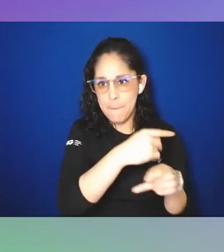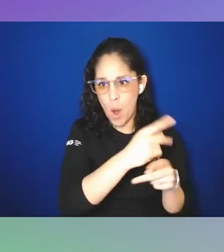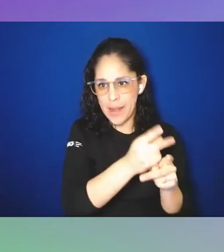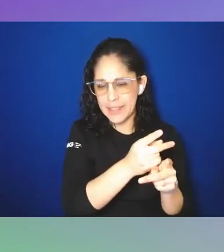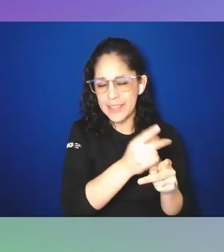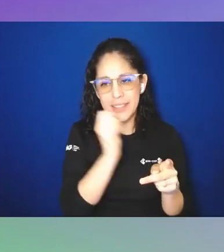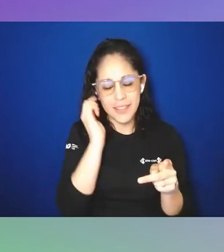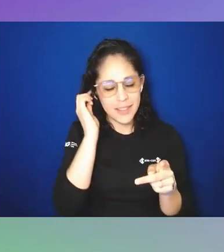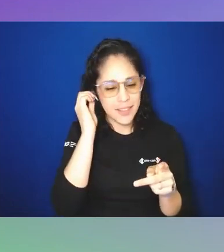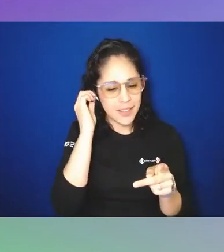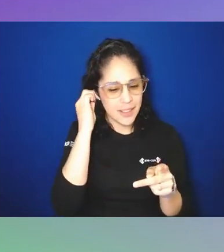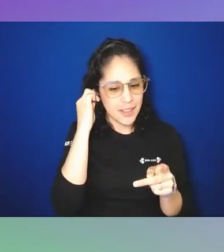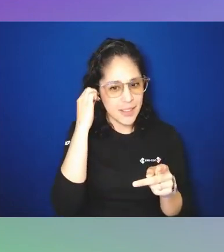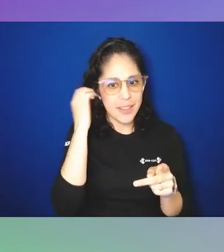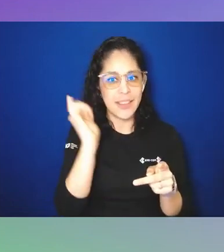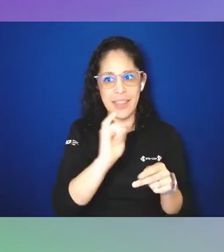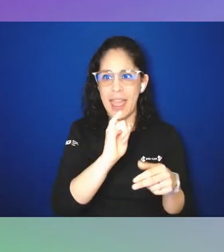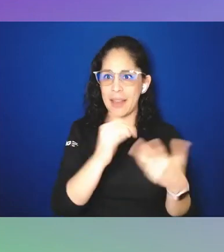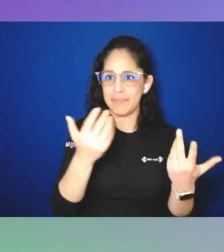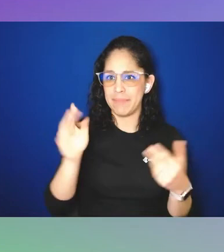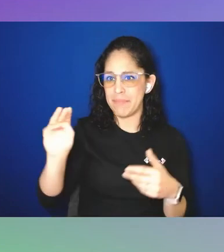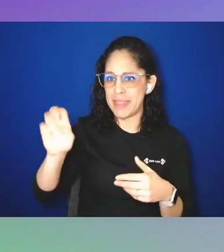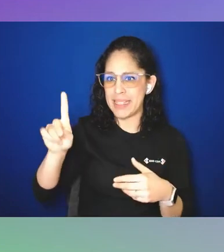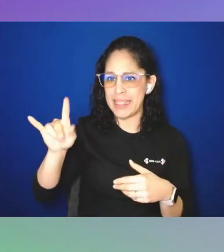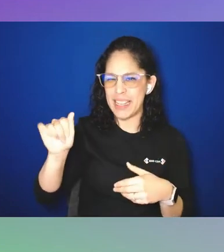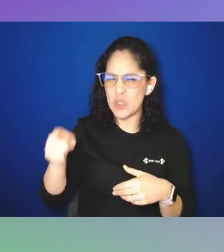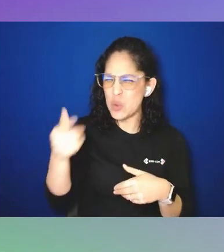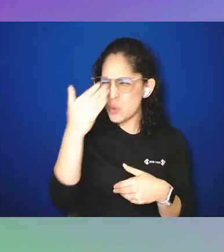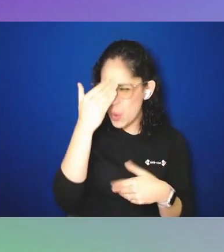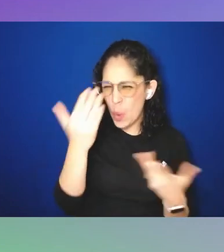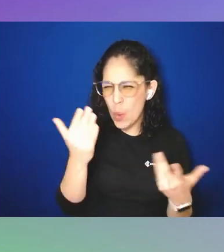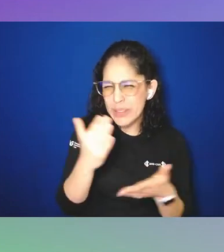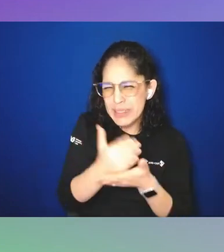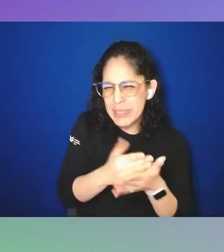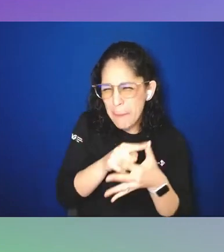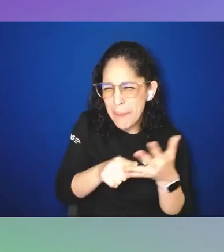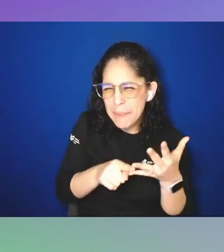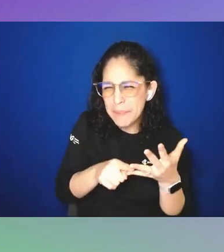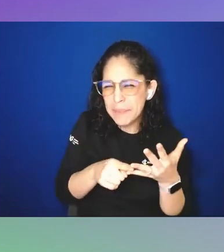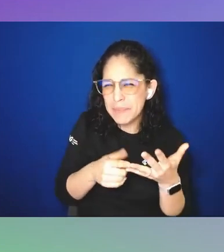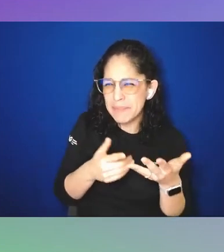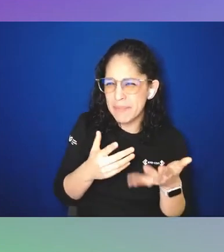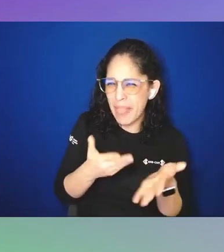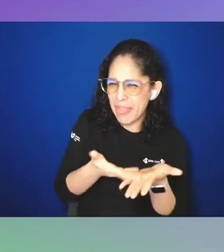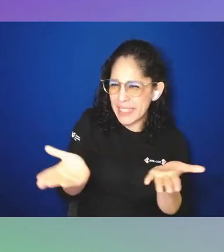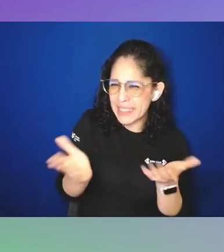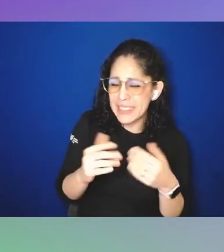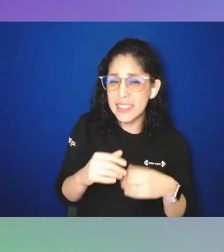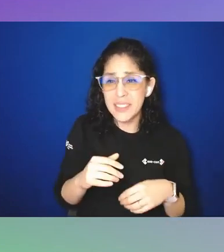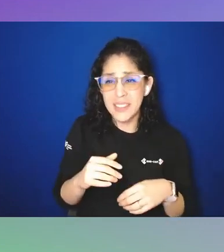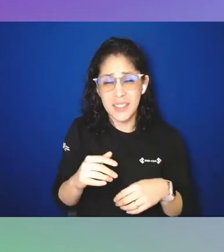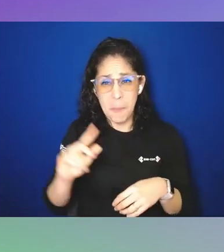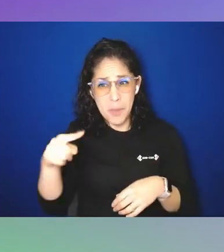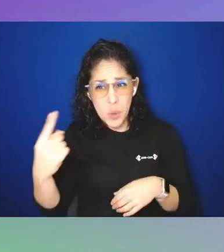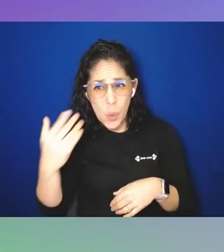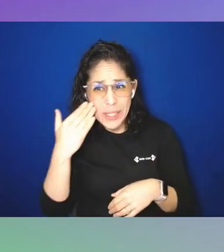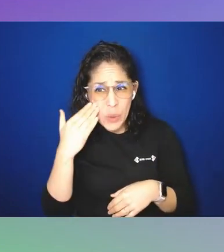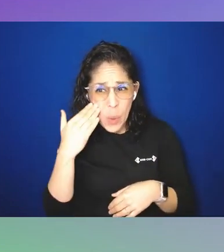that media. So you do know certain things like that, but you only really